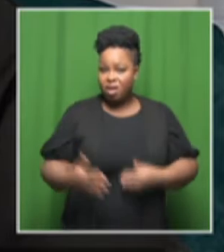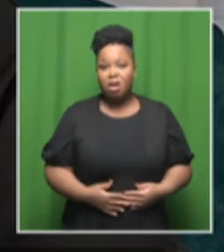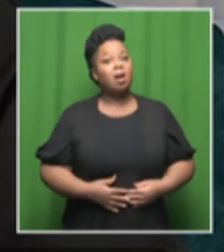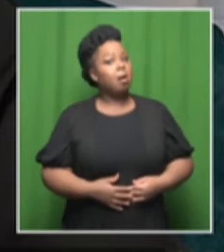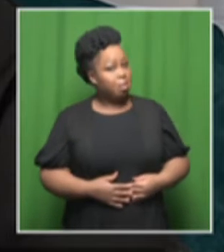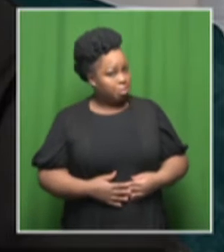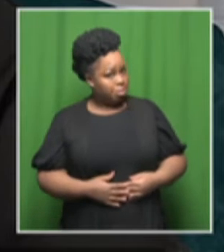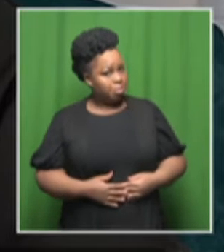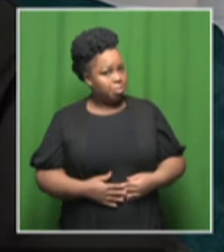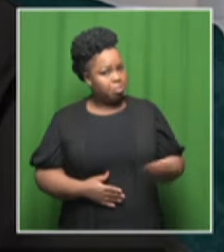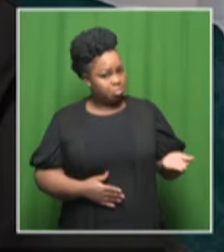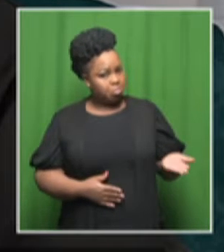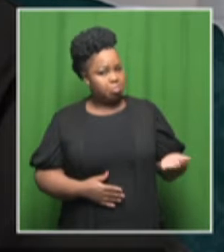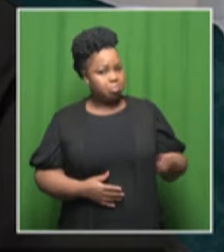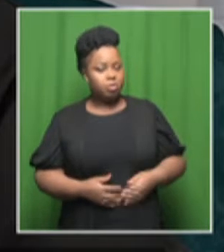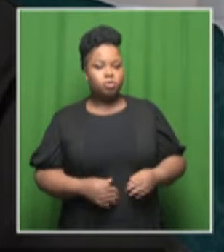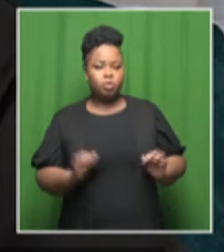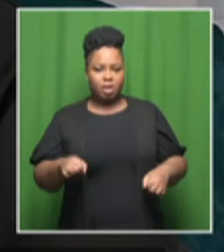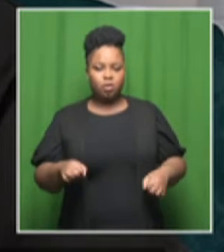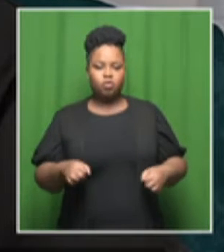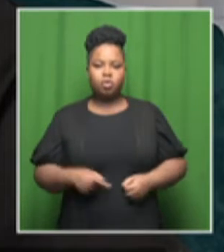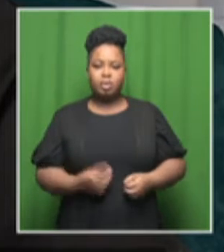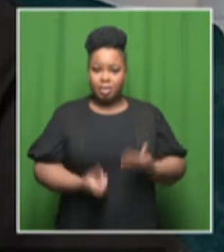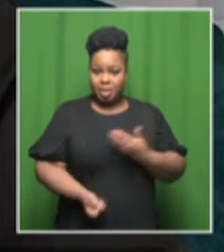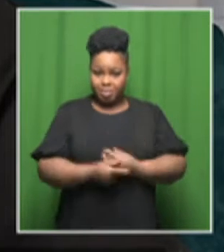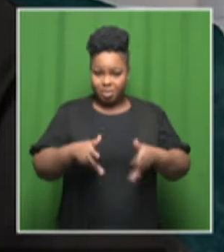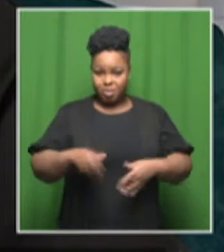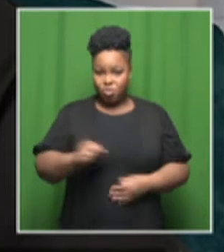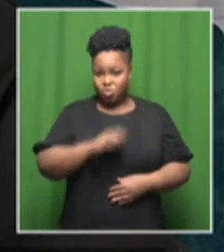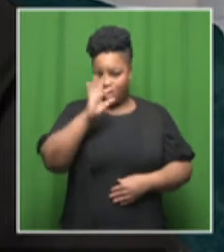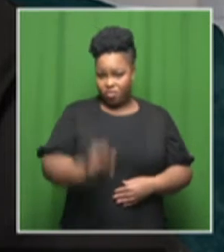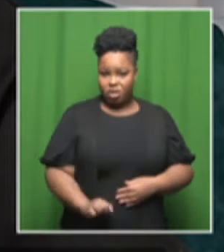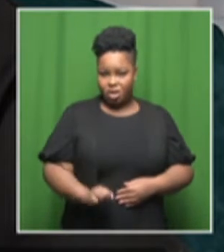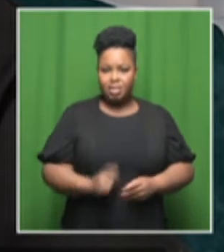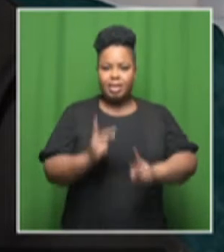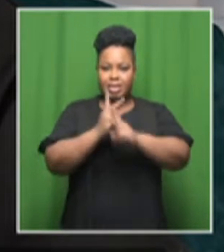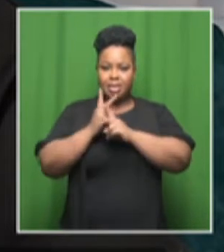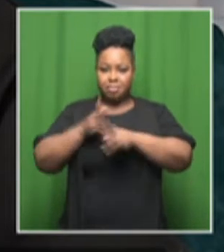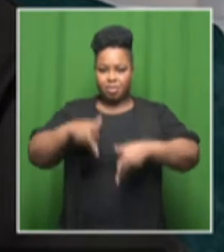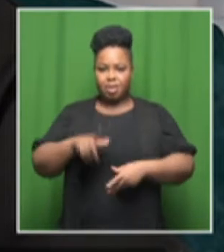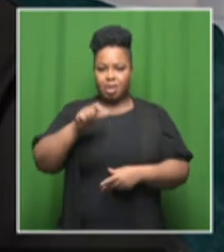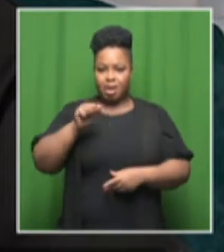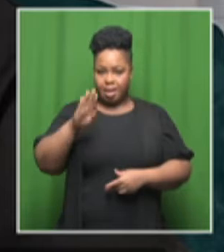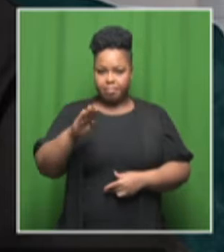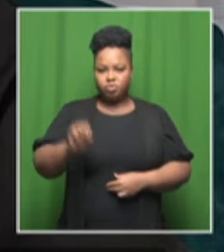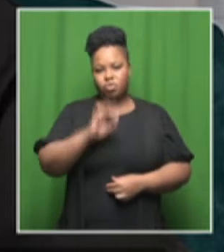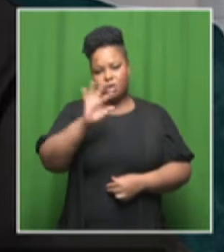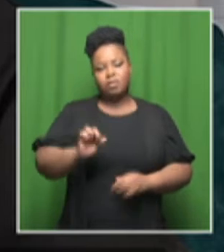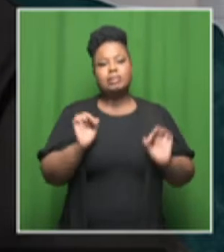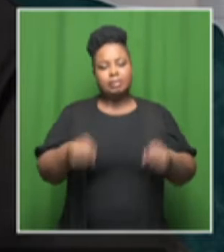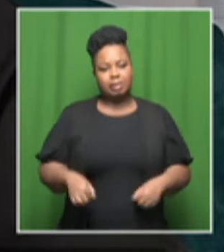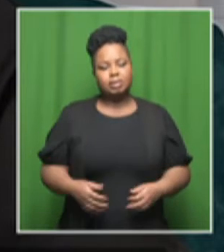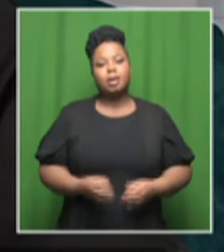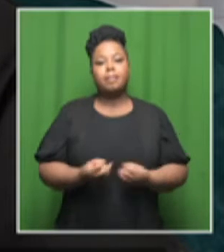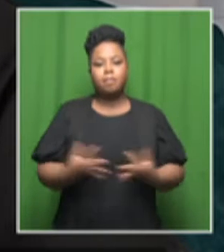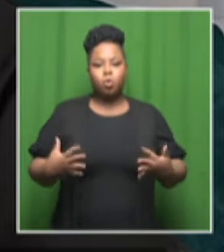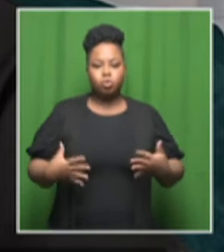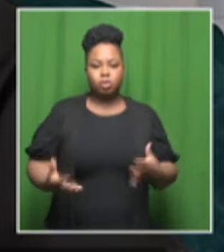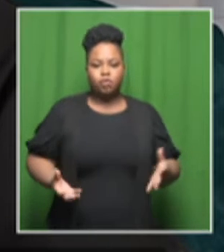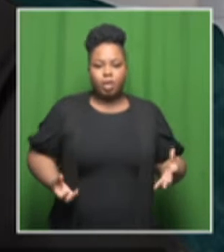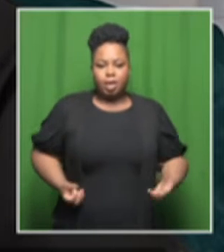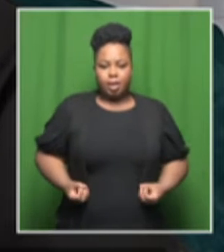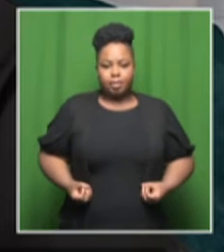can, and the freezing happens here in South Africa. It is stored in South Africa. Yeah, most of the eggs are stored in South